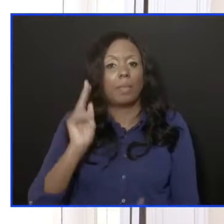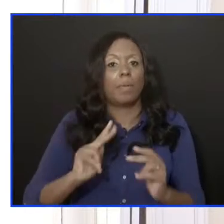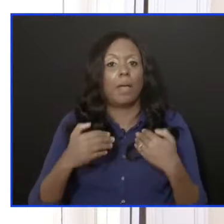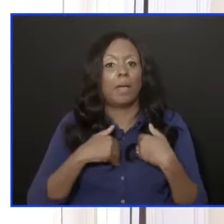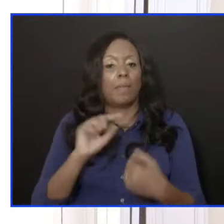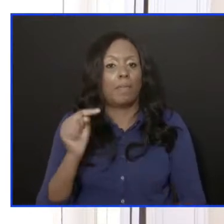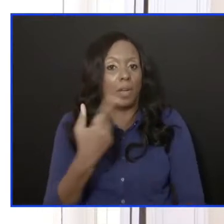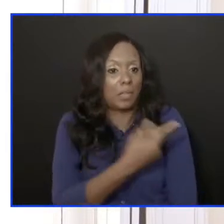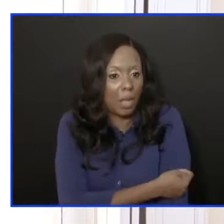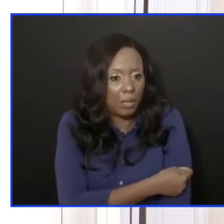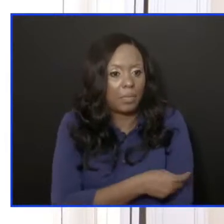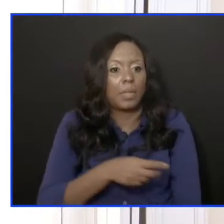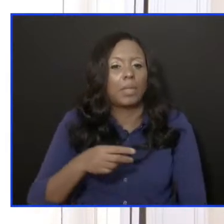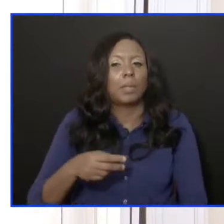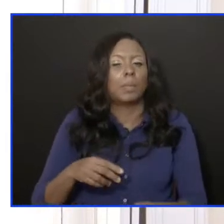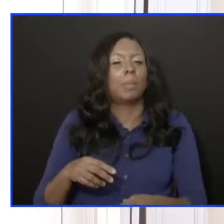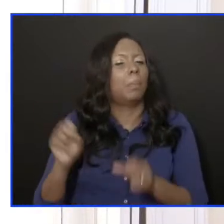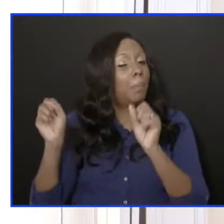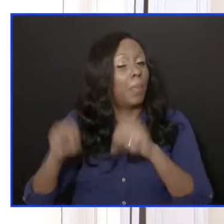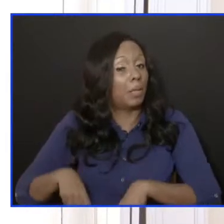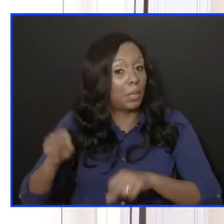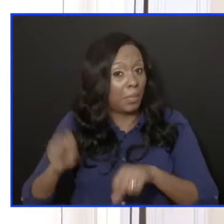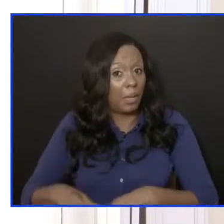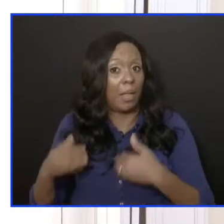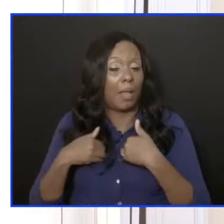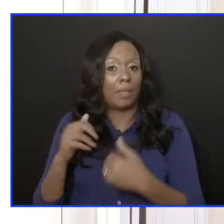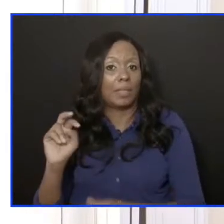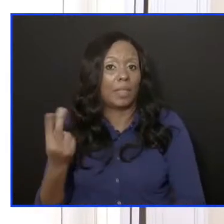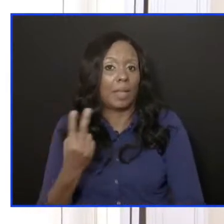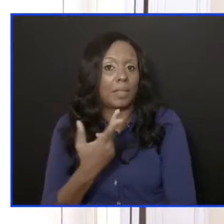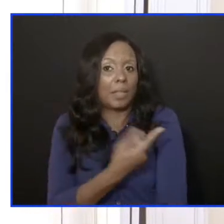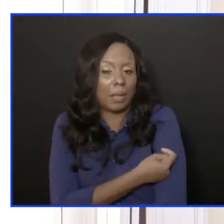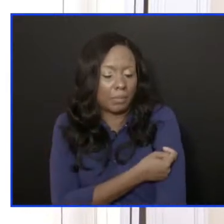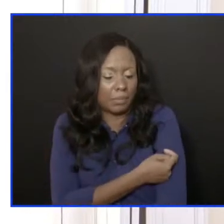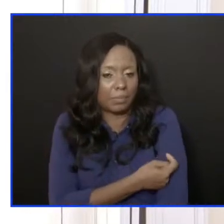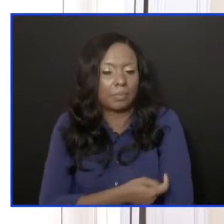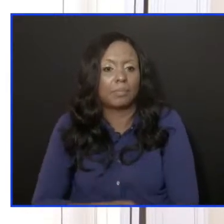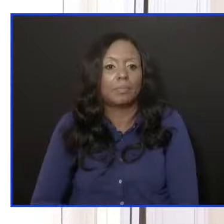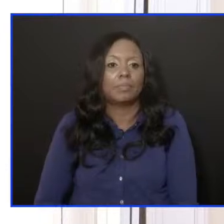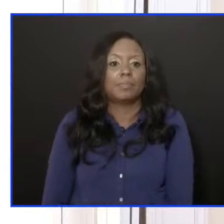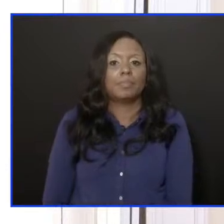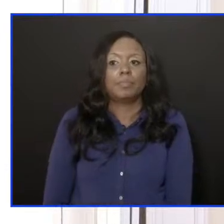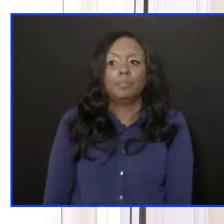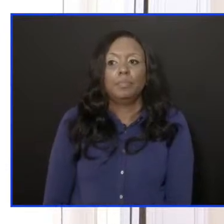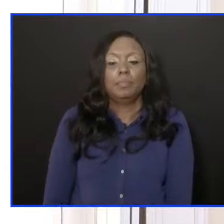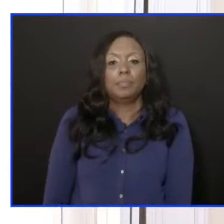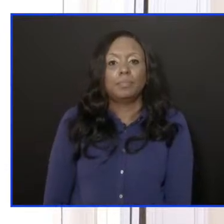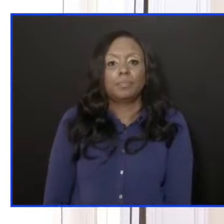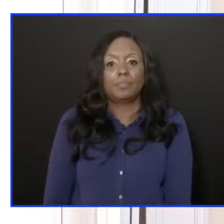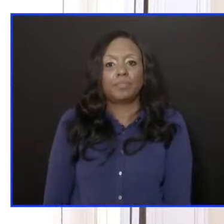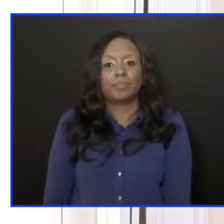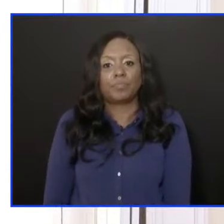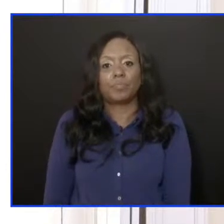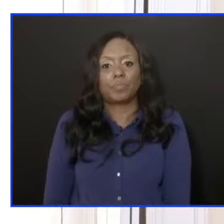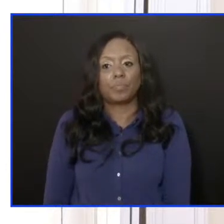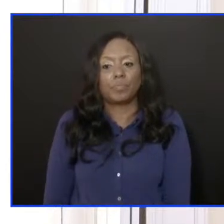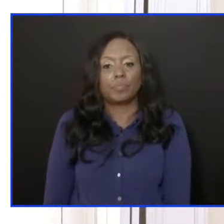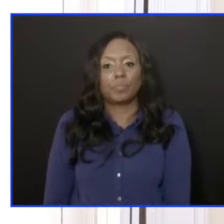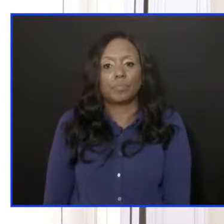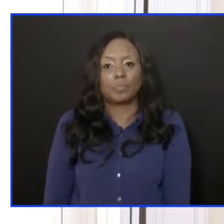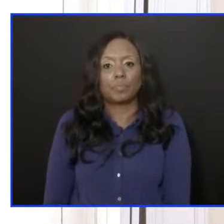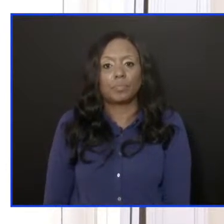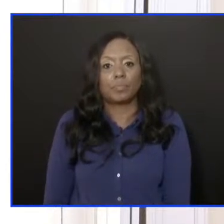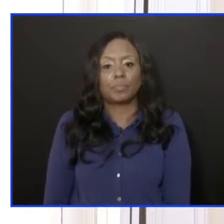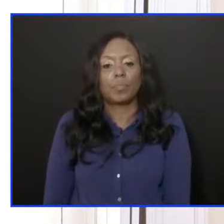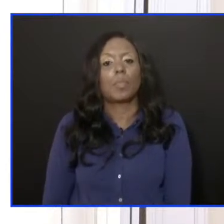complete it, and they're going to complete in most instances within 3 weeks. To that extent, we've always said that when we reached